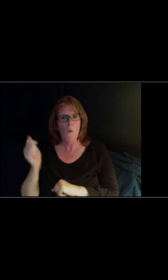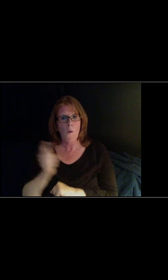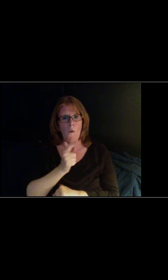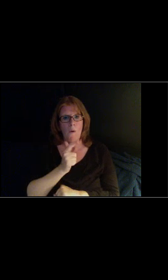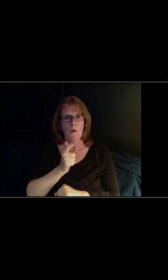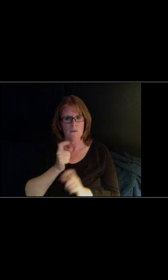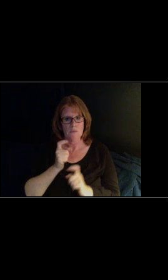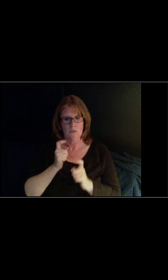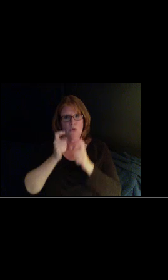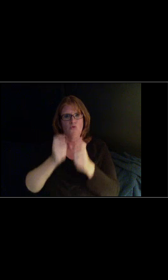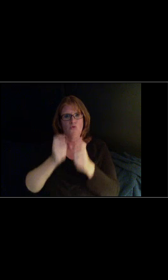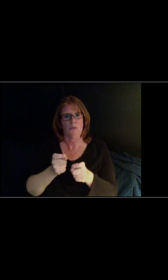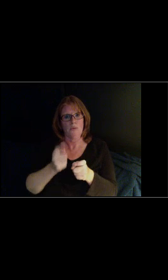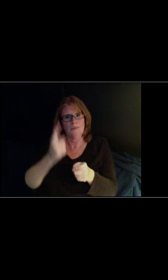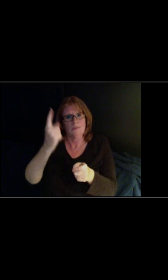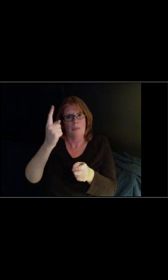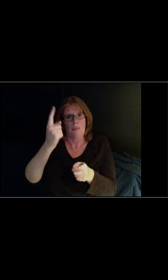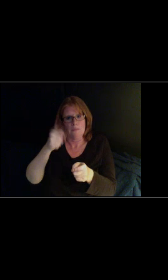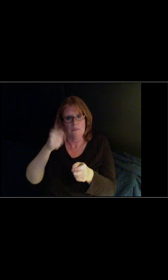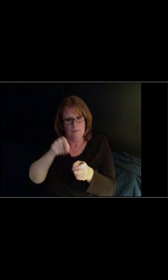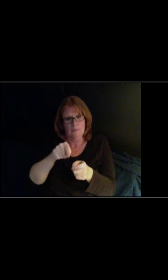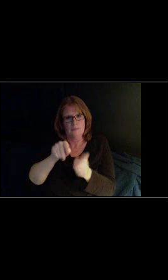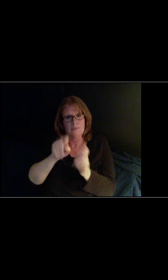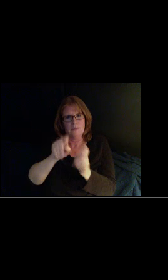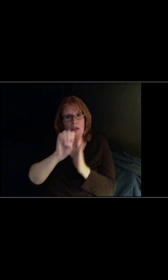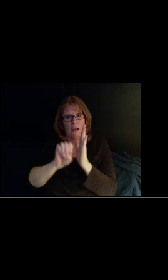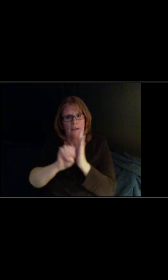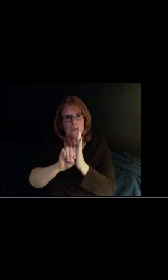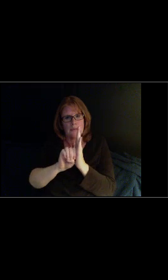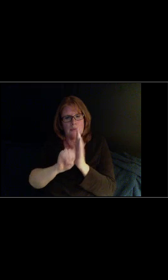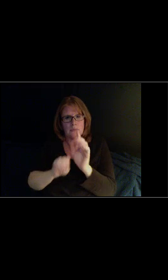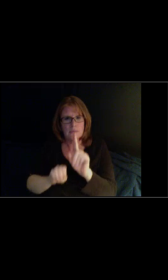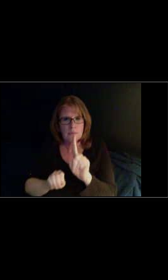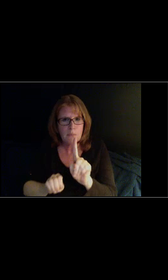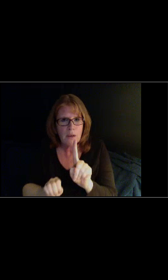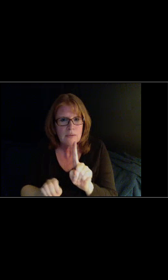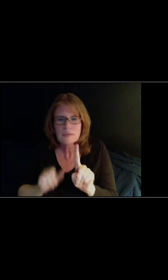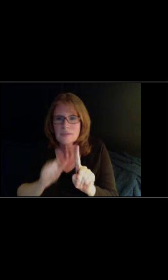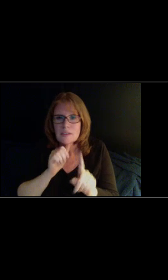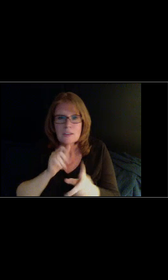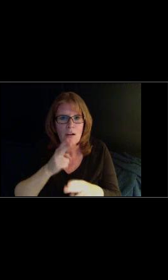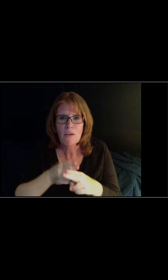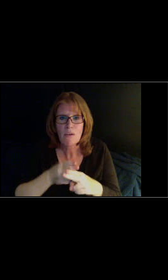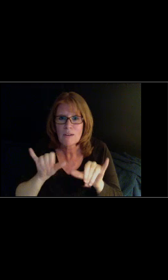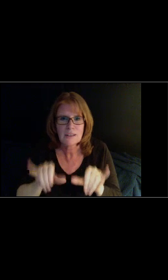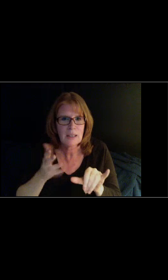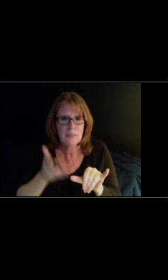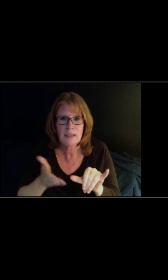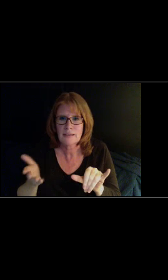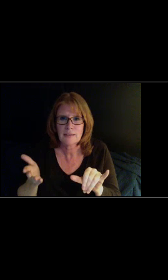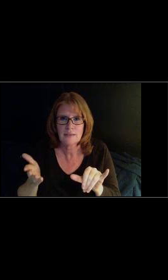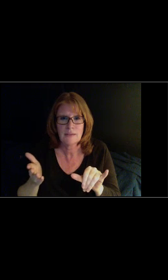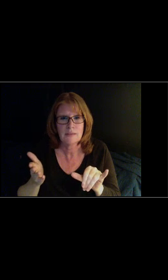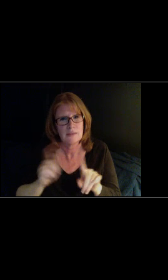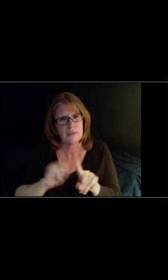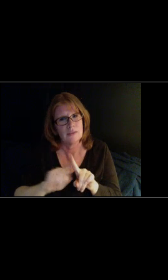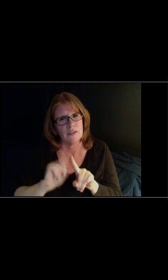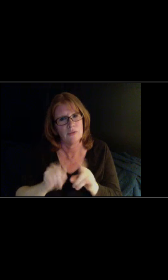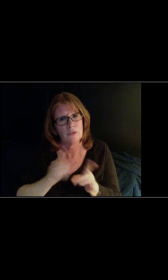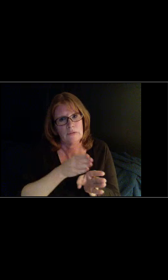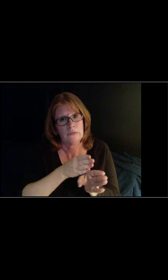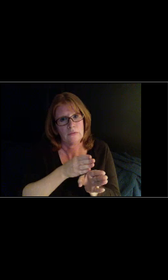the philosophers. They all contribute to ethics, but